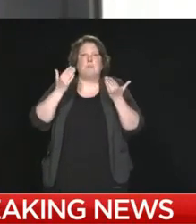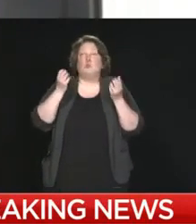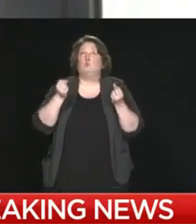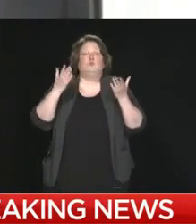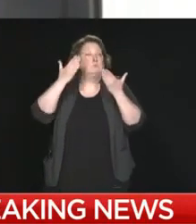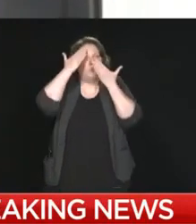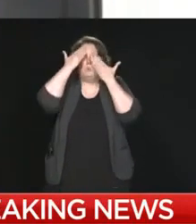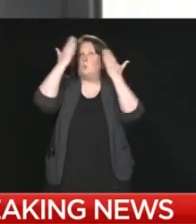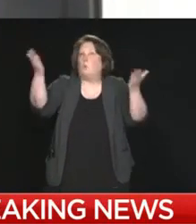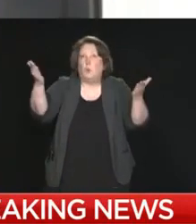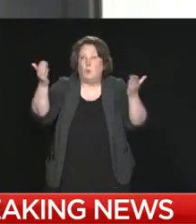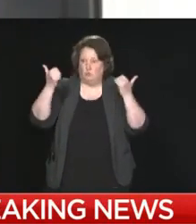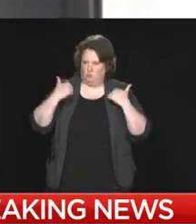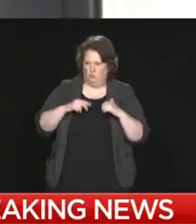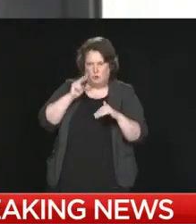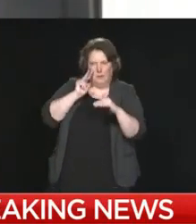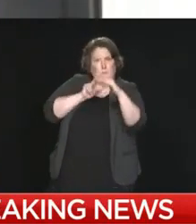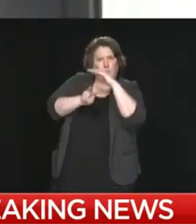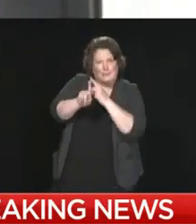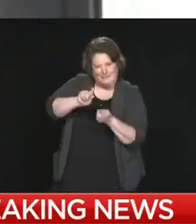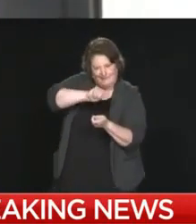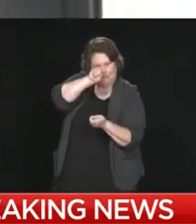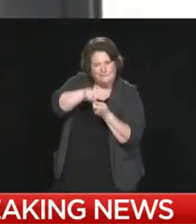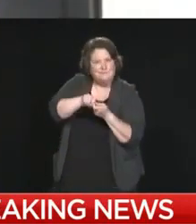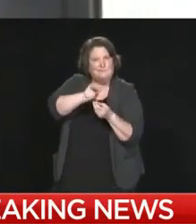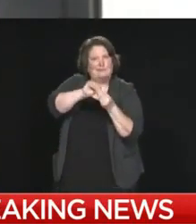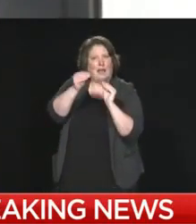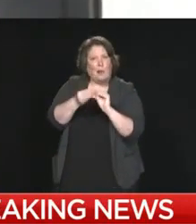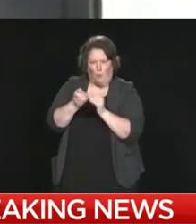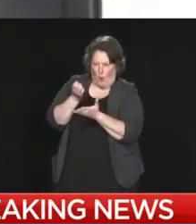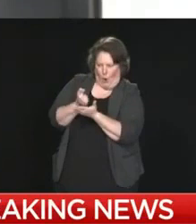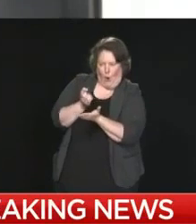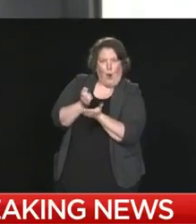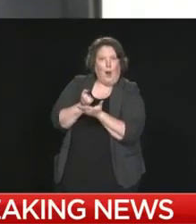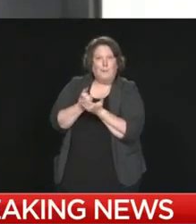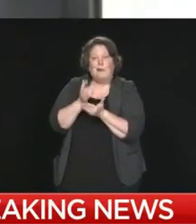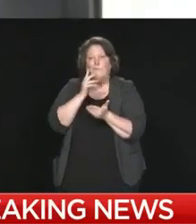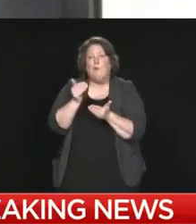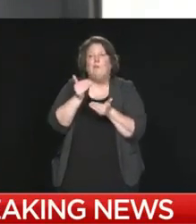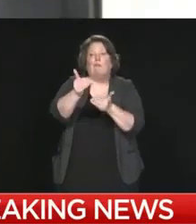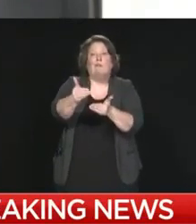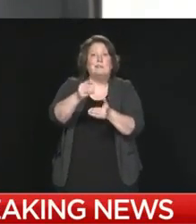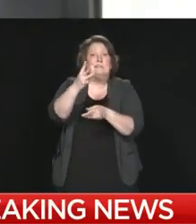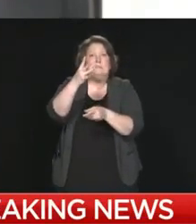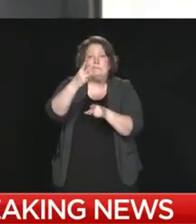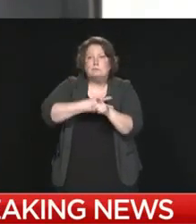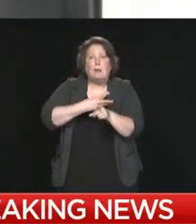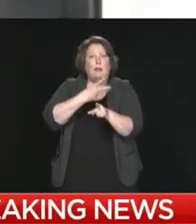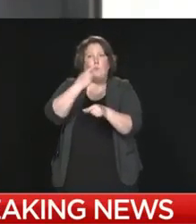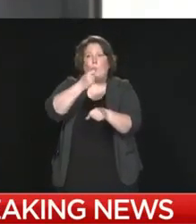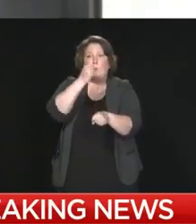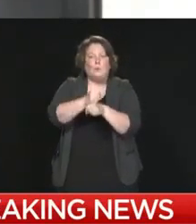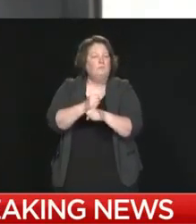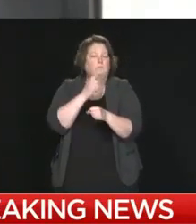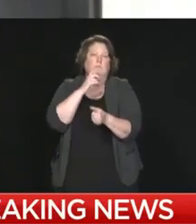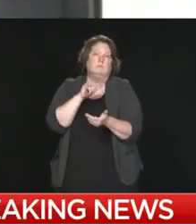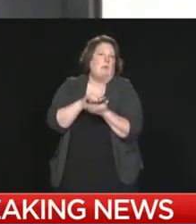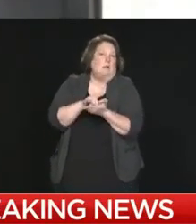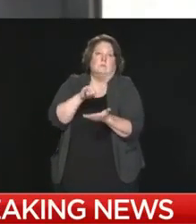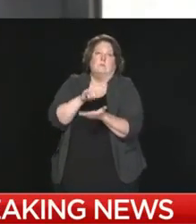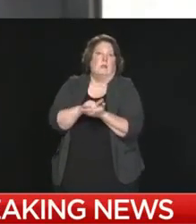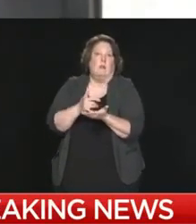that making projections about what our economy could look like 6 months from now or a year from now would be